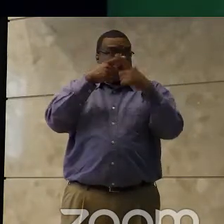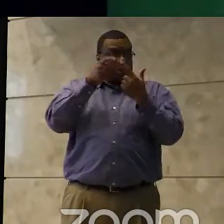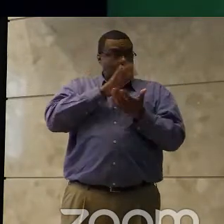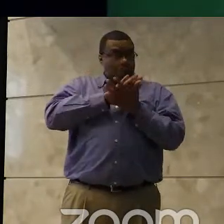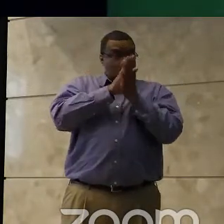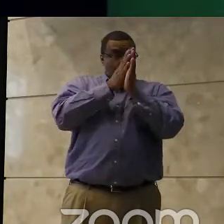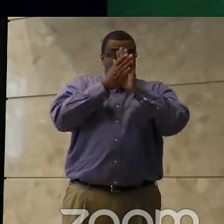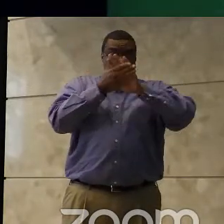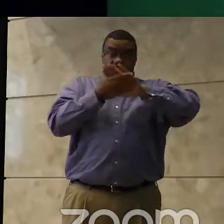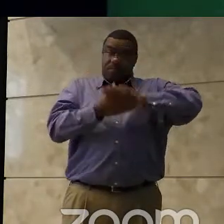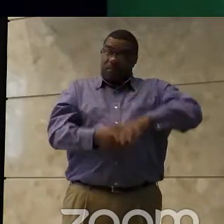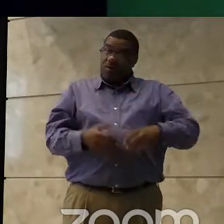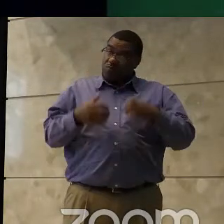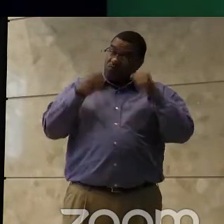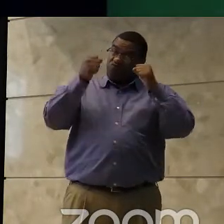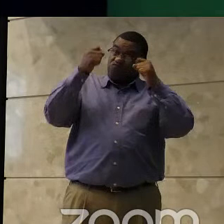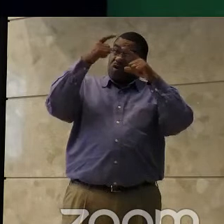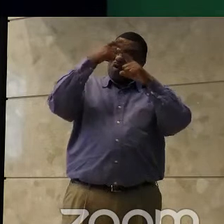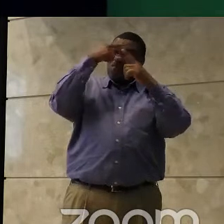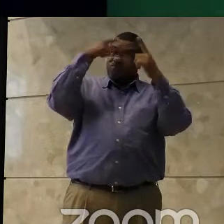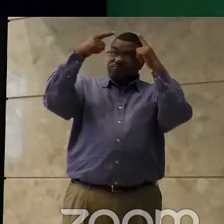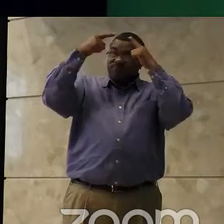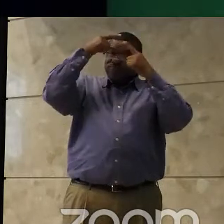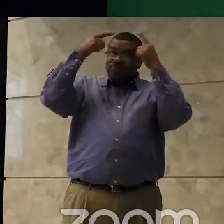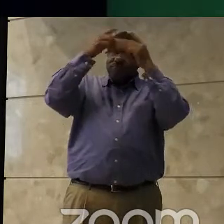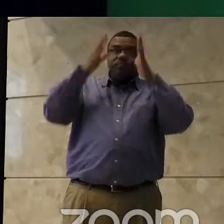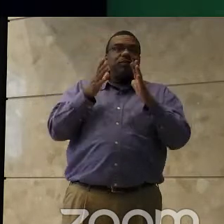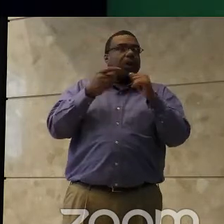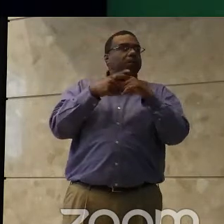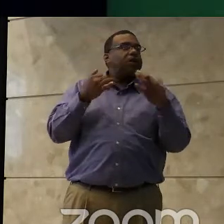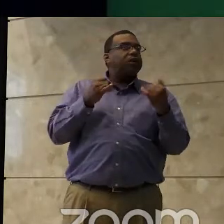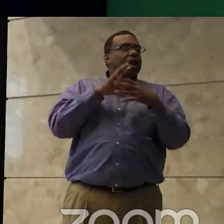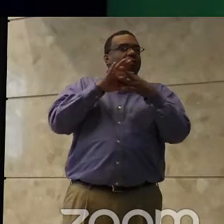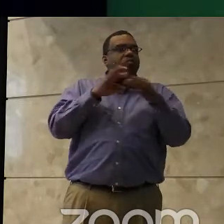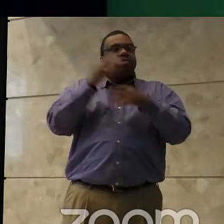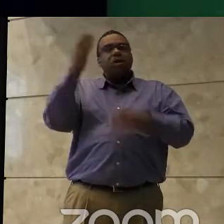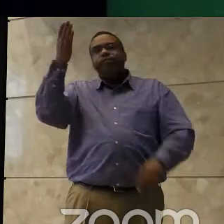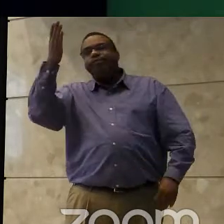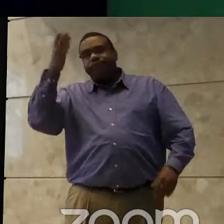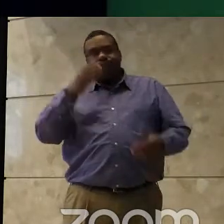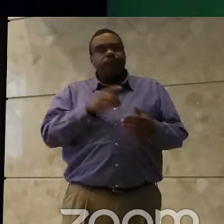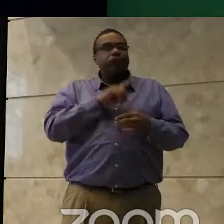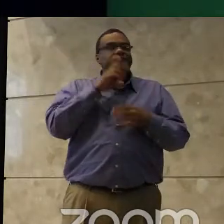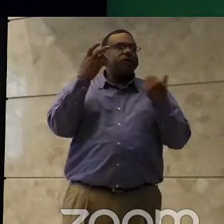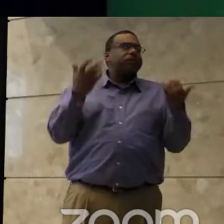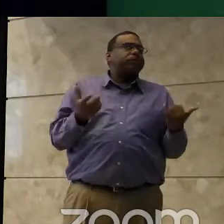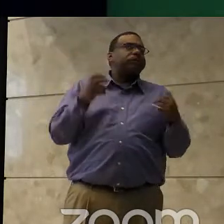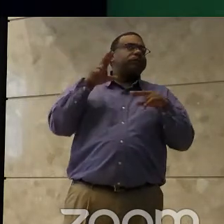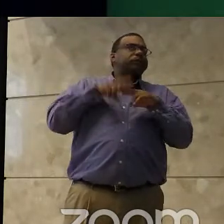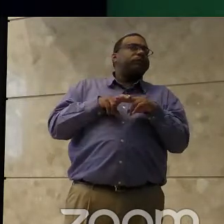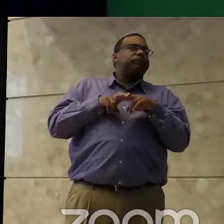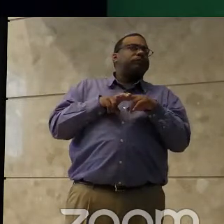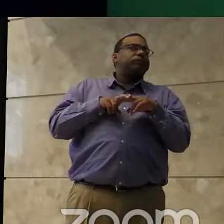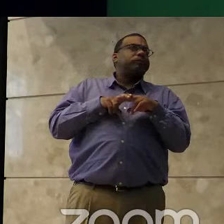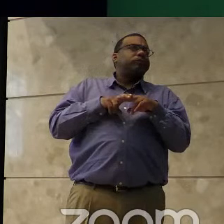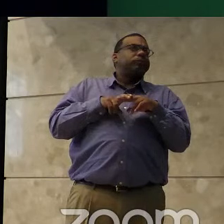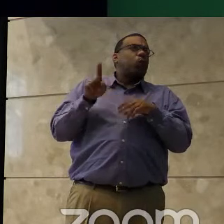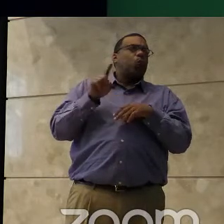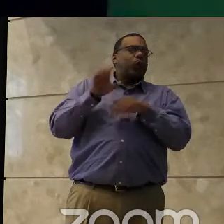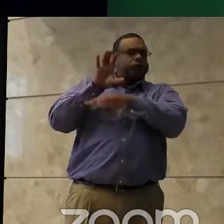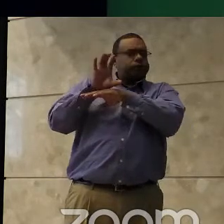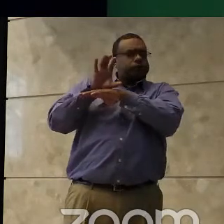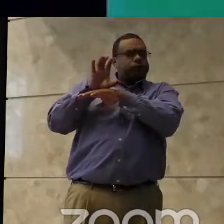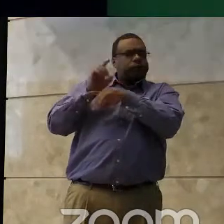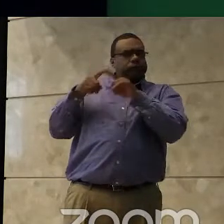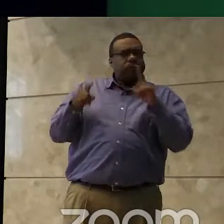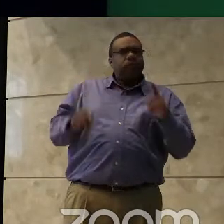thinkers. And so I'm telling the story now as a storyteller. I'm sitting in church, and it's a story